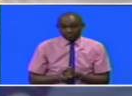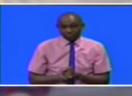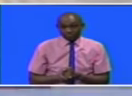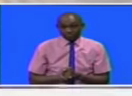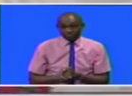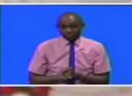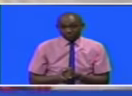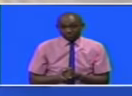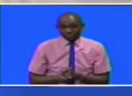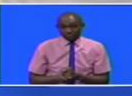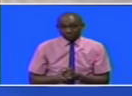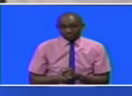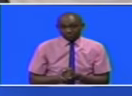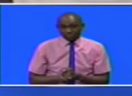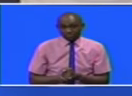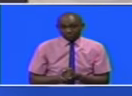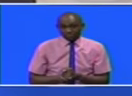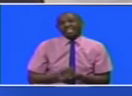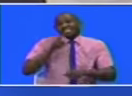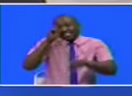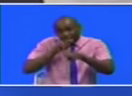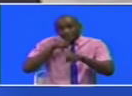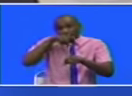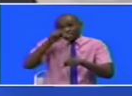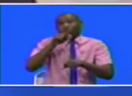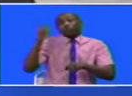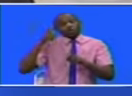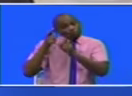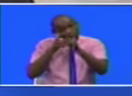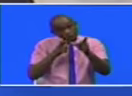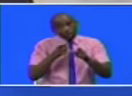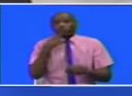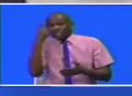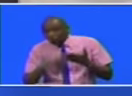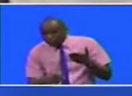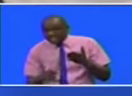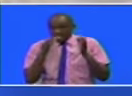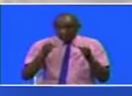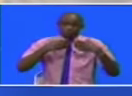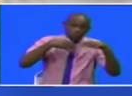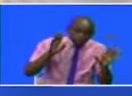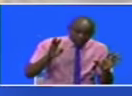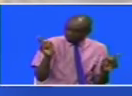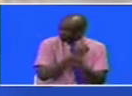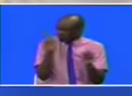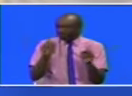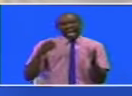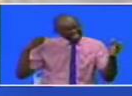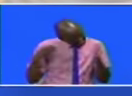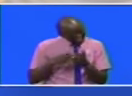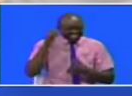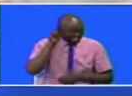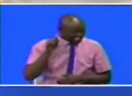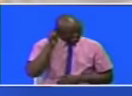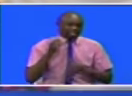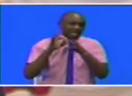ngot komasich alia. When you are going to war, you do not say if we lose. That is against the Kalenjin